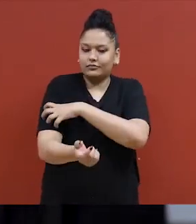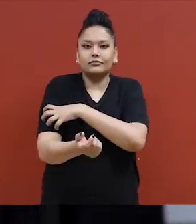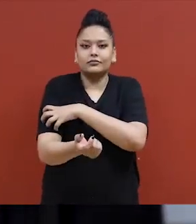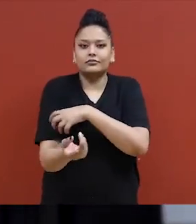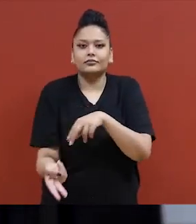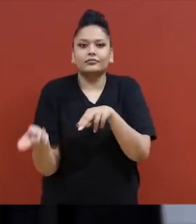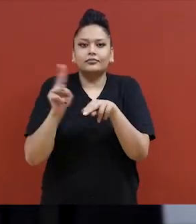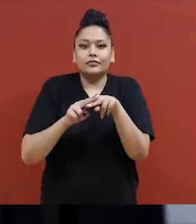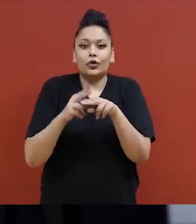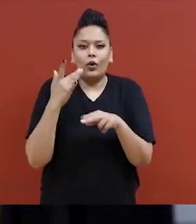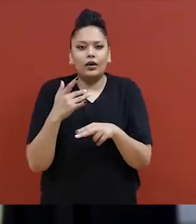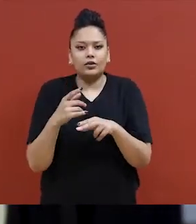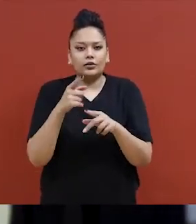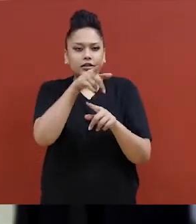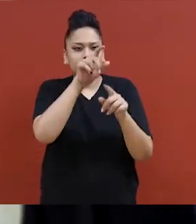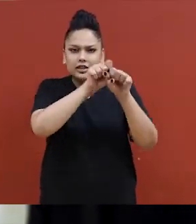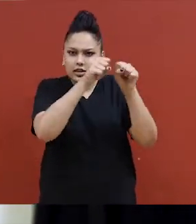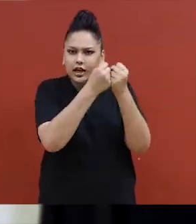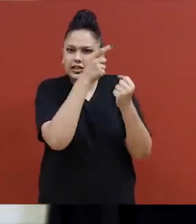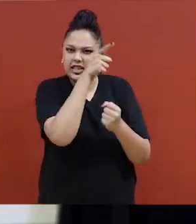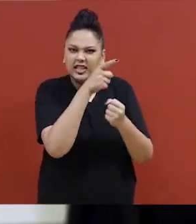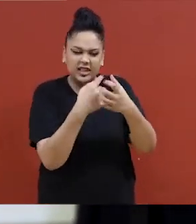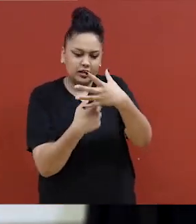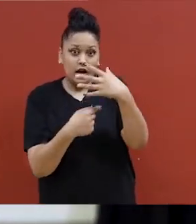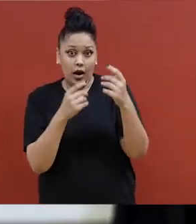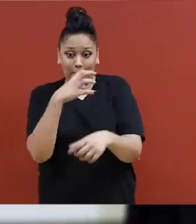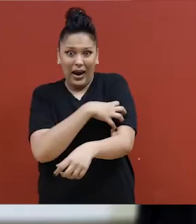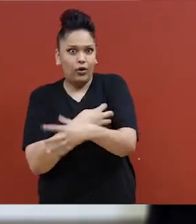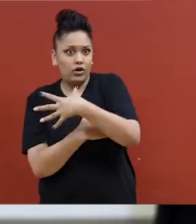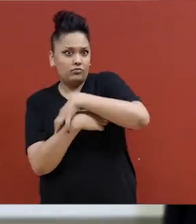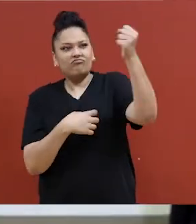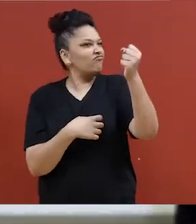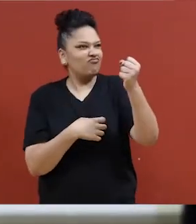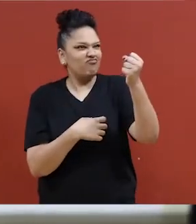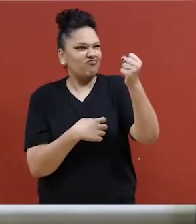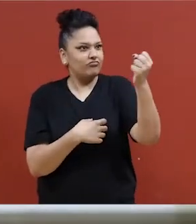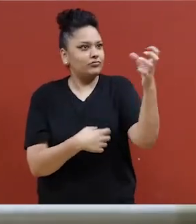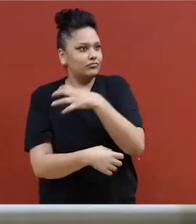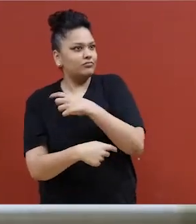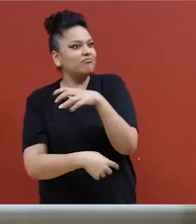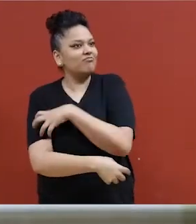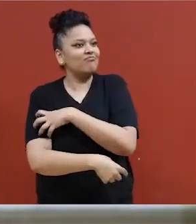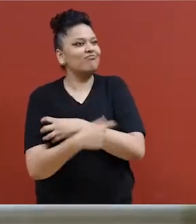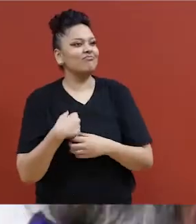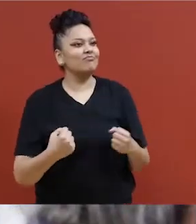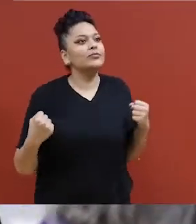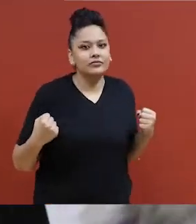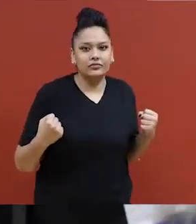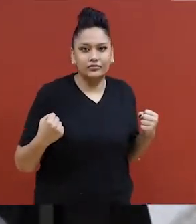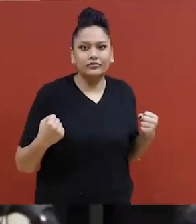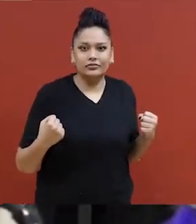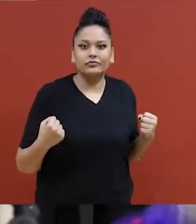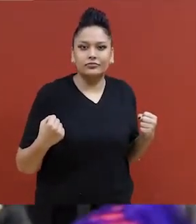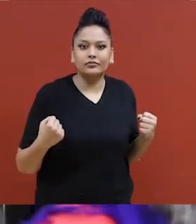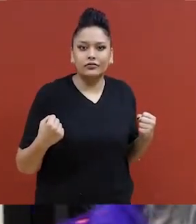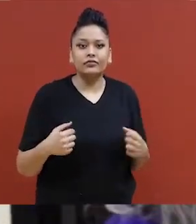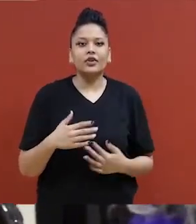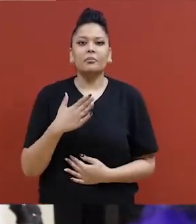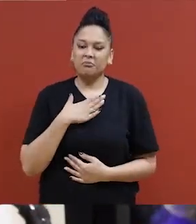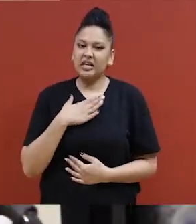in a society that has worked systematically to take our power away. Yeah,